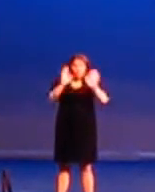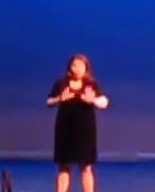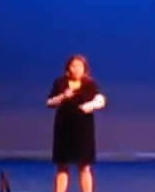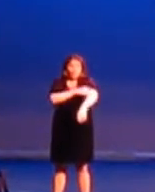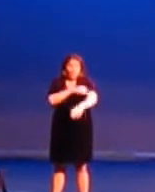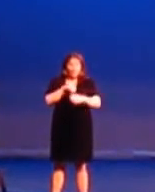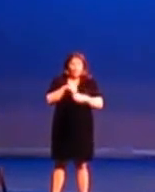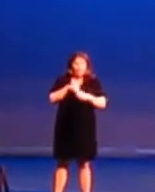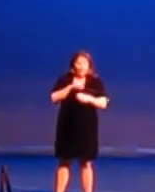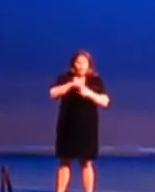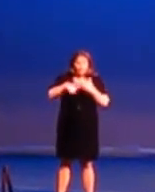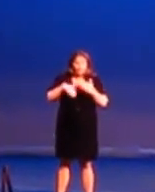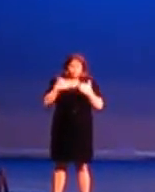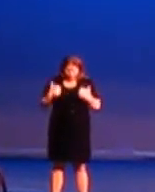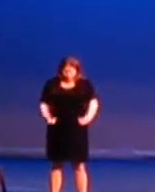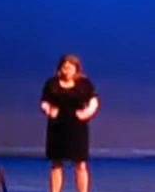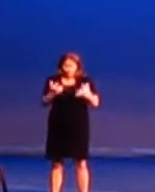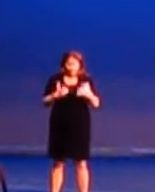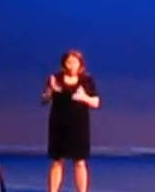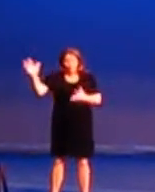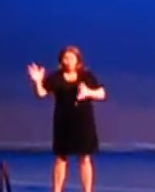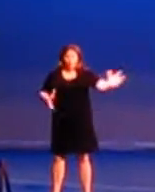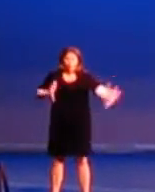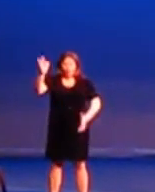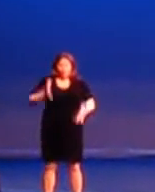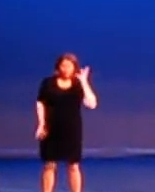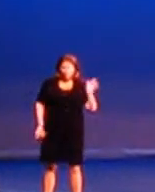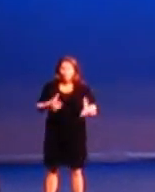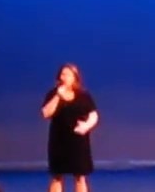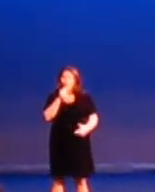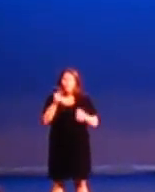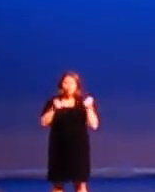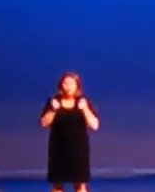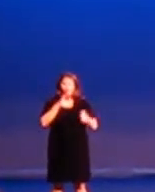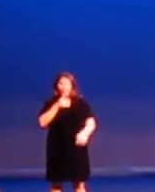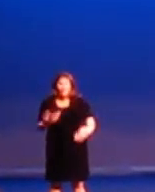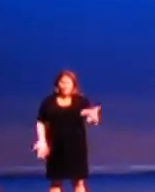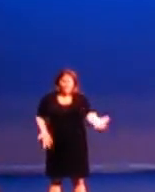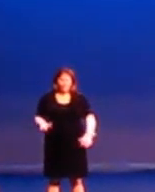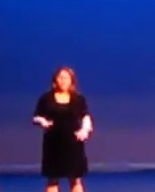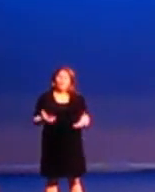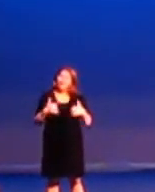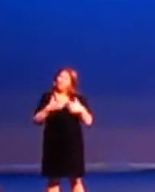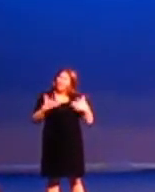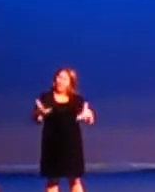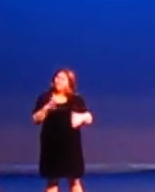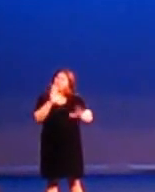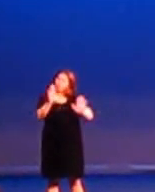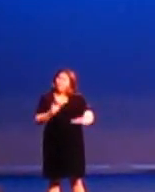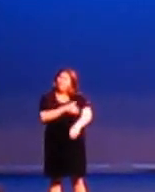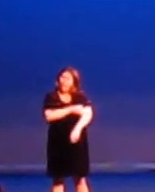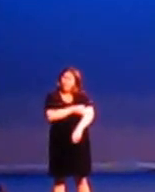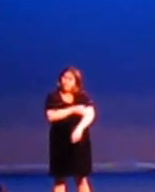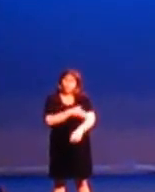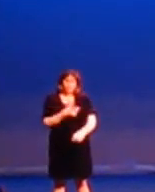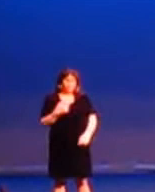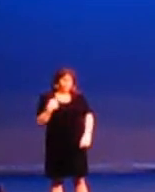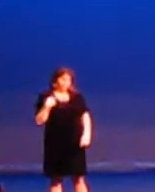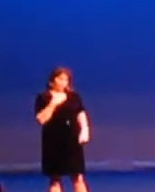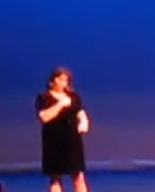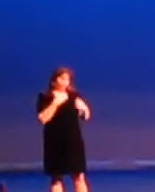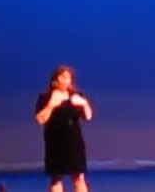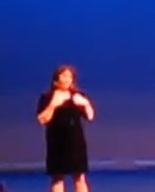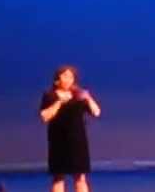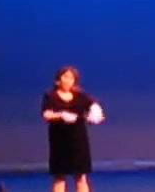stretch, one wants to do spider webs, and there's a little confusion because of all the superpowers. When we have a child that's on the